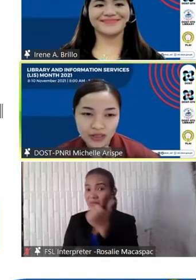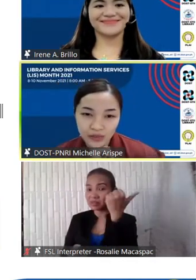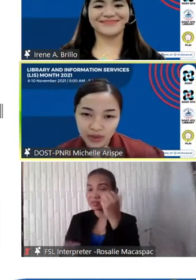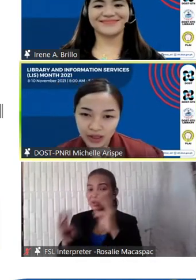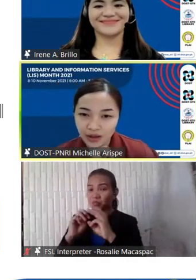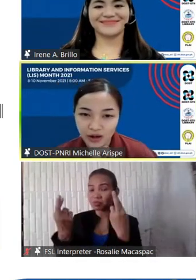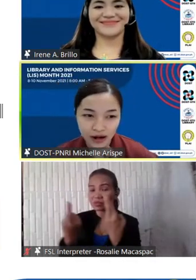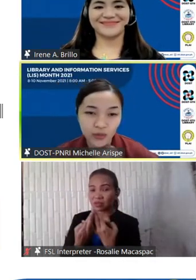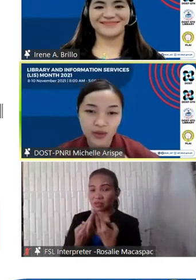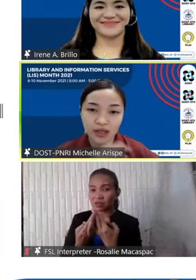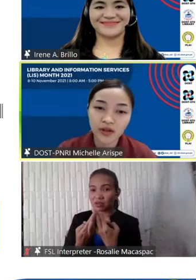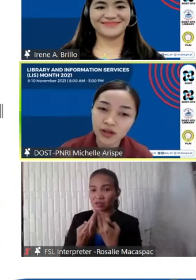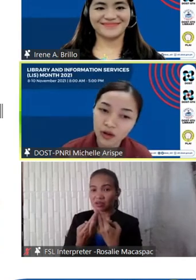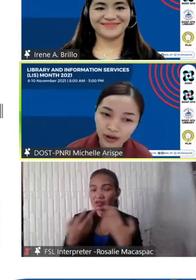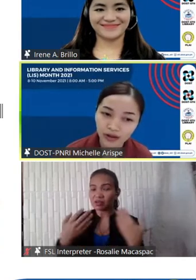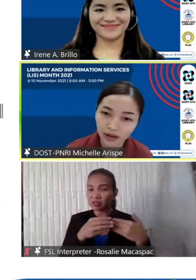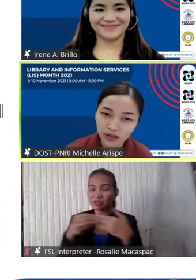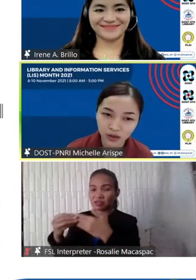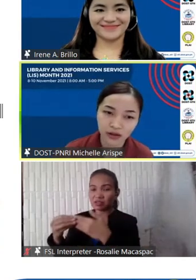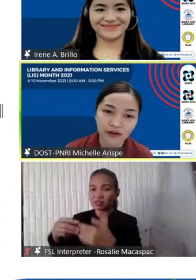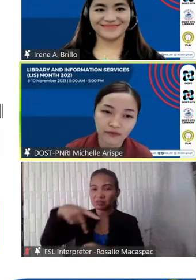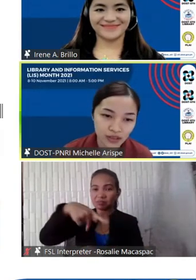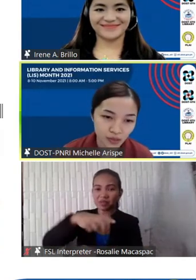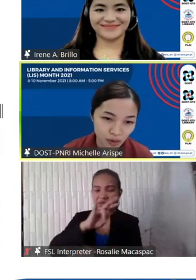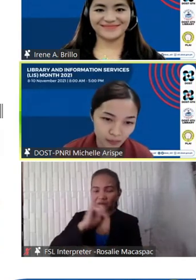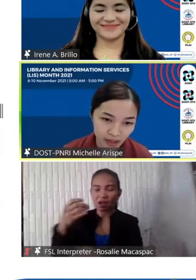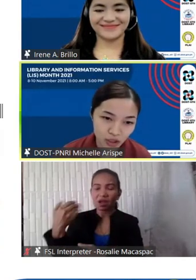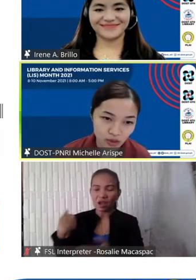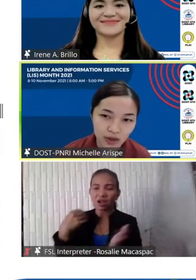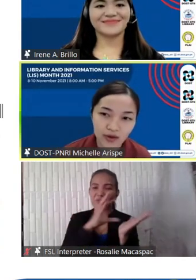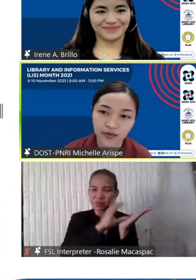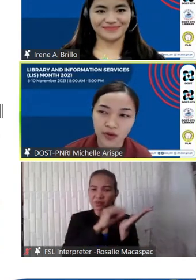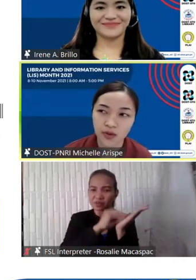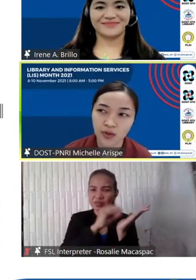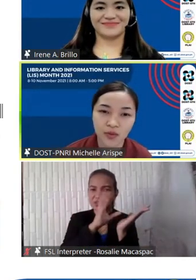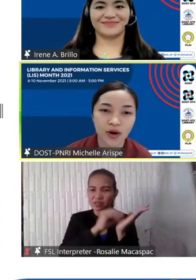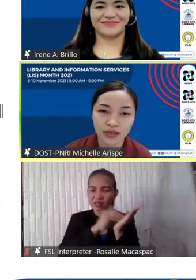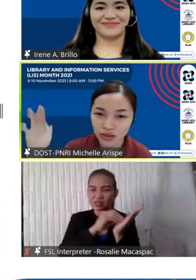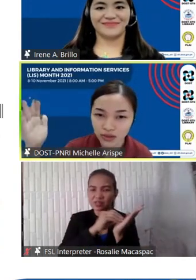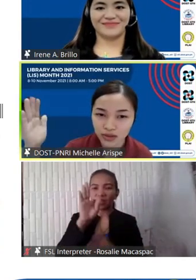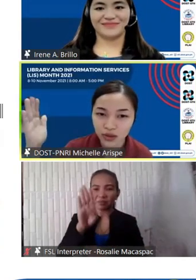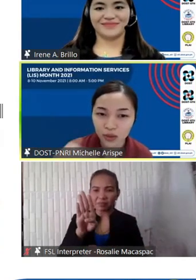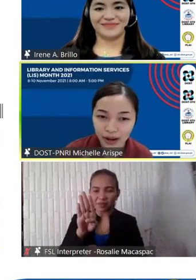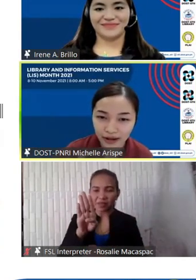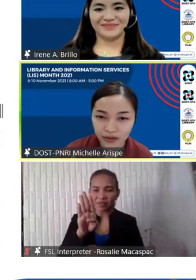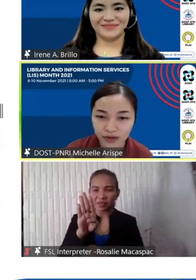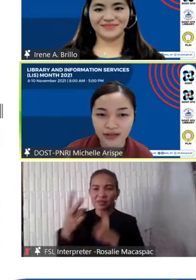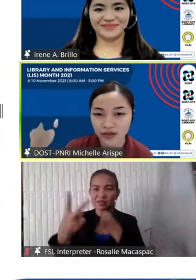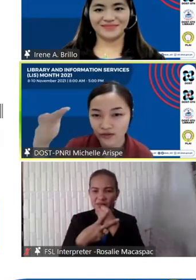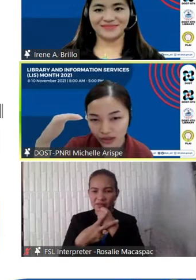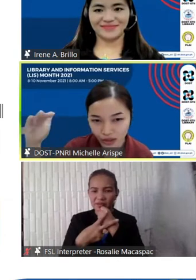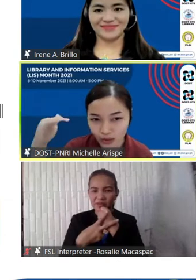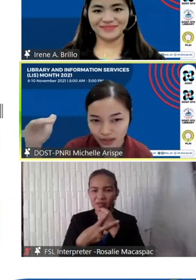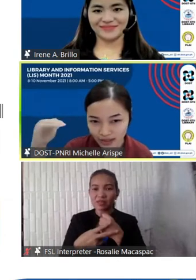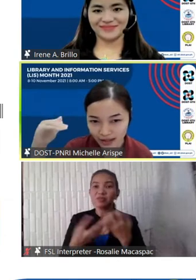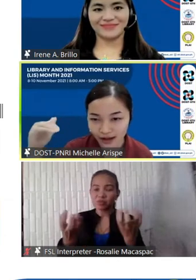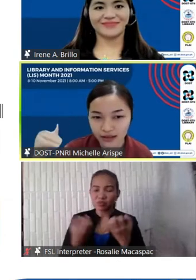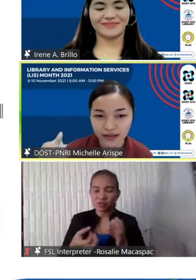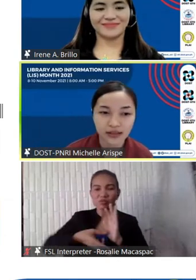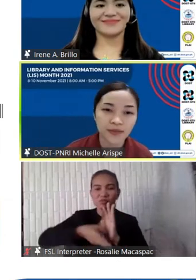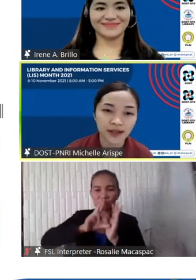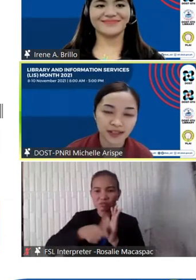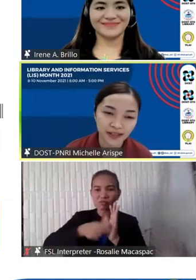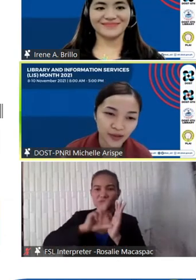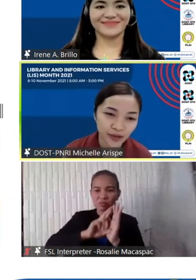na hinhost sa PNRI, we keep the recordings on our Facebook page. So if you want to go back to that sa videos